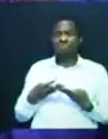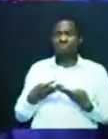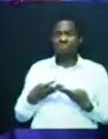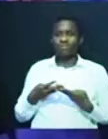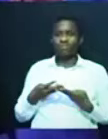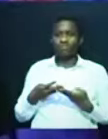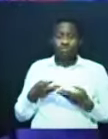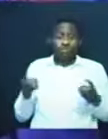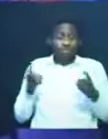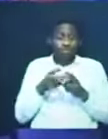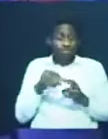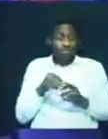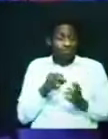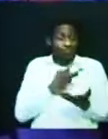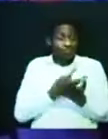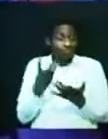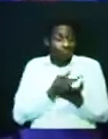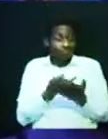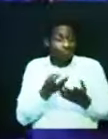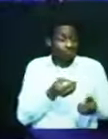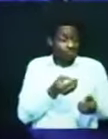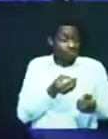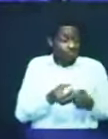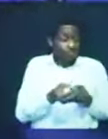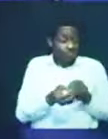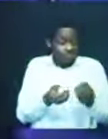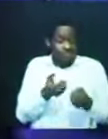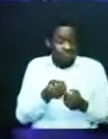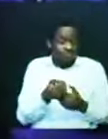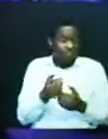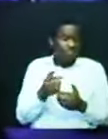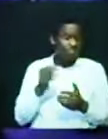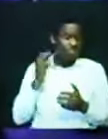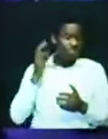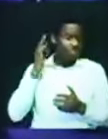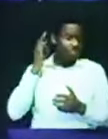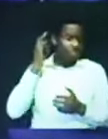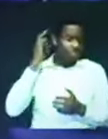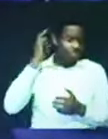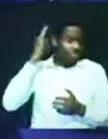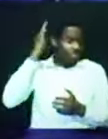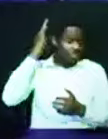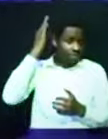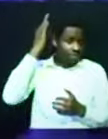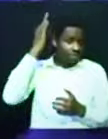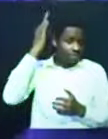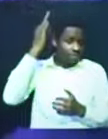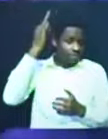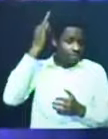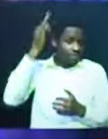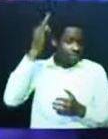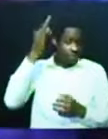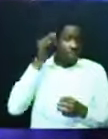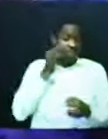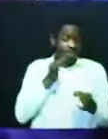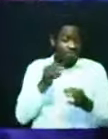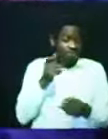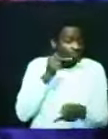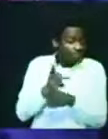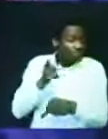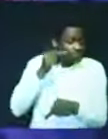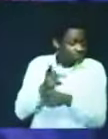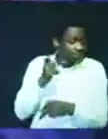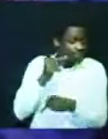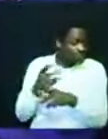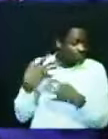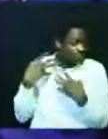So if you don't manage your seed well, as we go on, you realize that if he's doing his well, he will have advantage over me. Doesn't